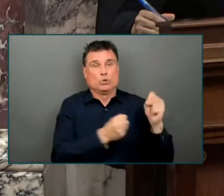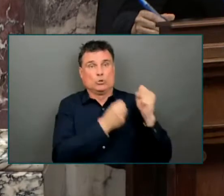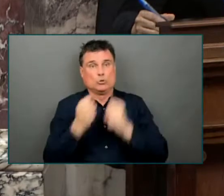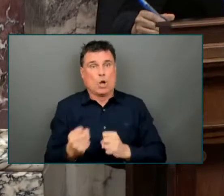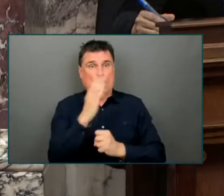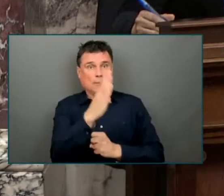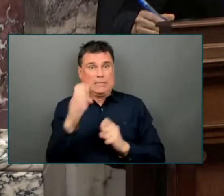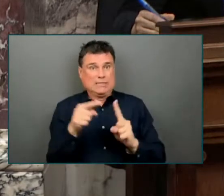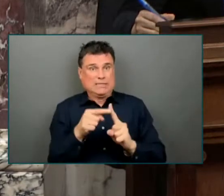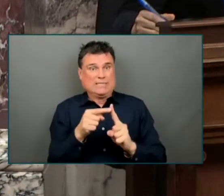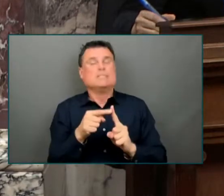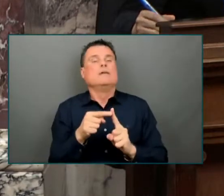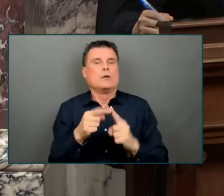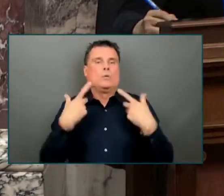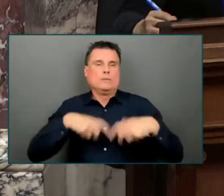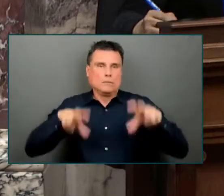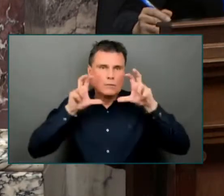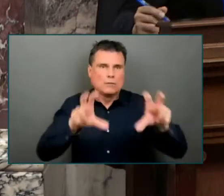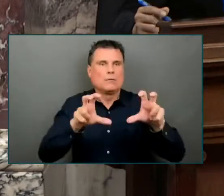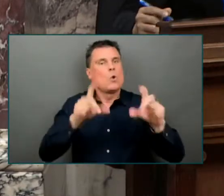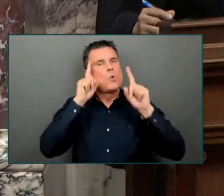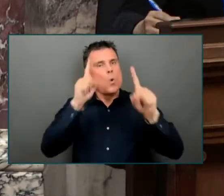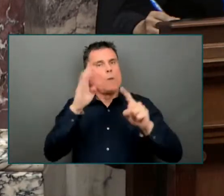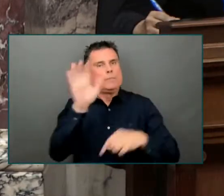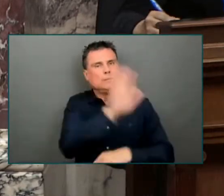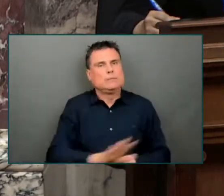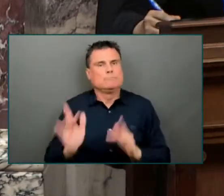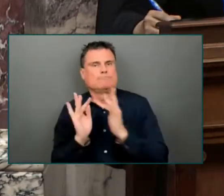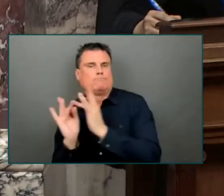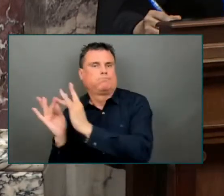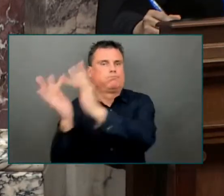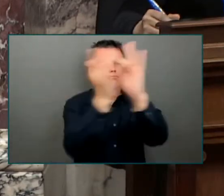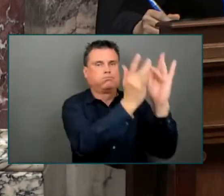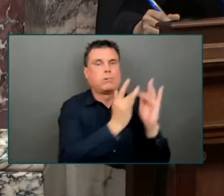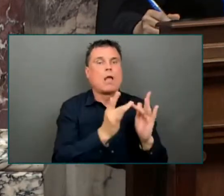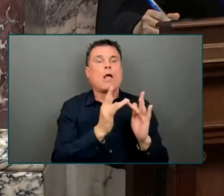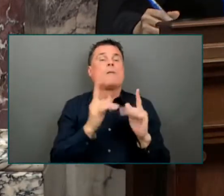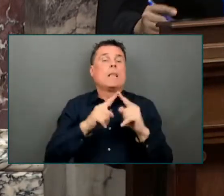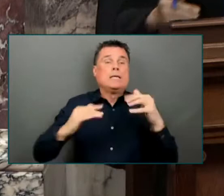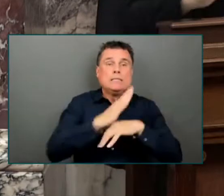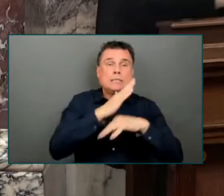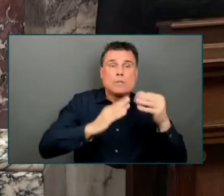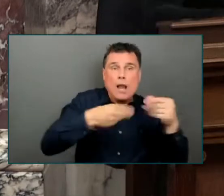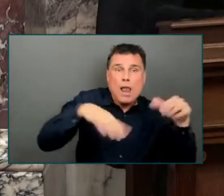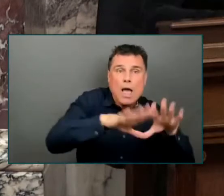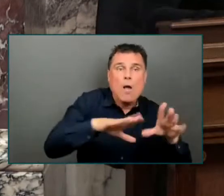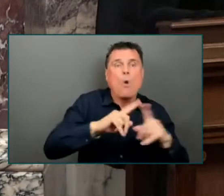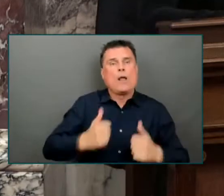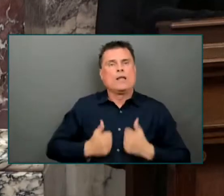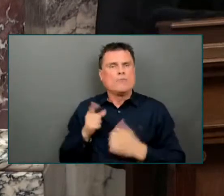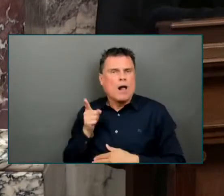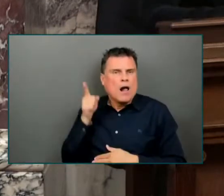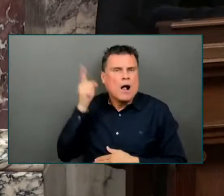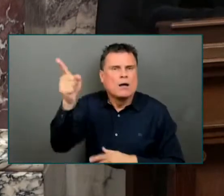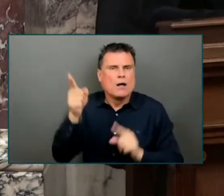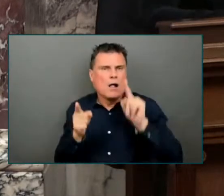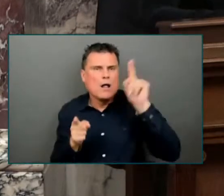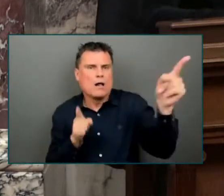Budget 2021 provides stable base funding that will continue to improve connectivity across the province.